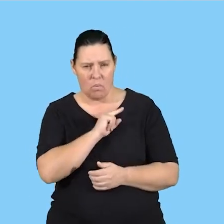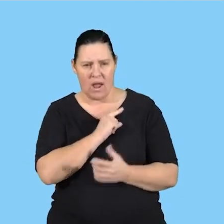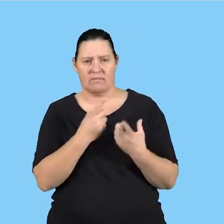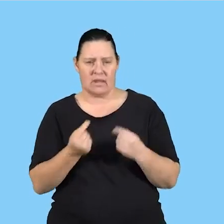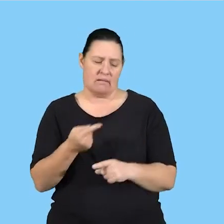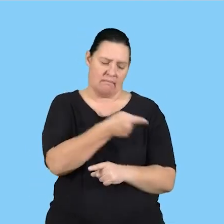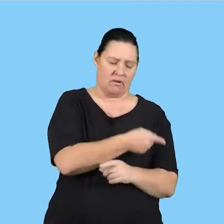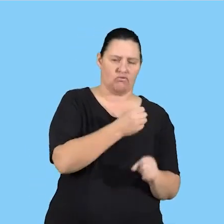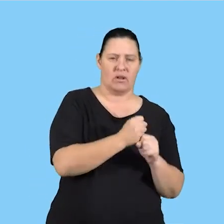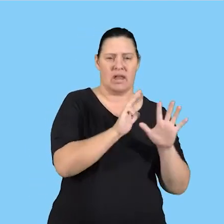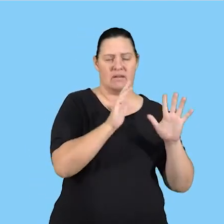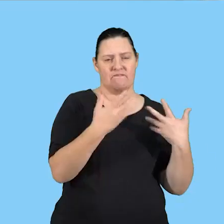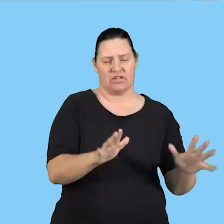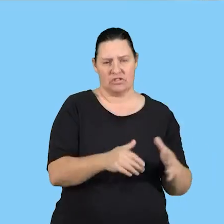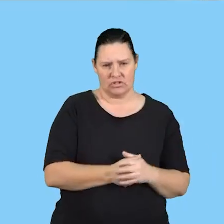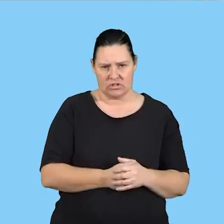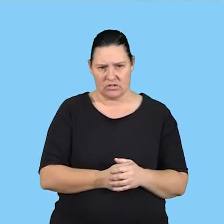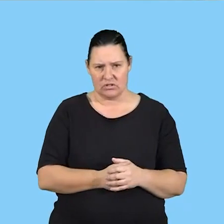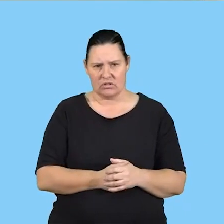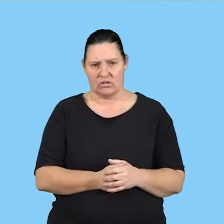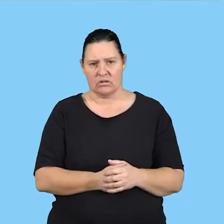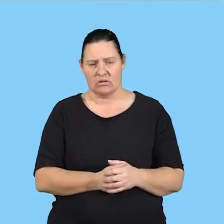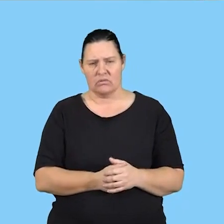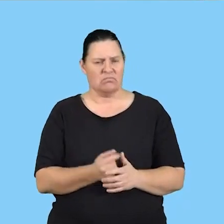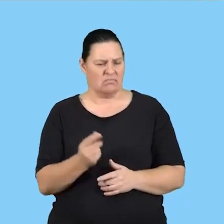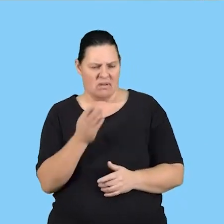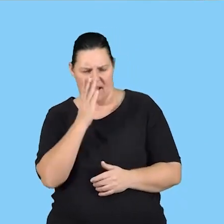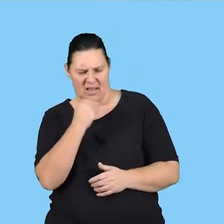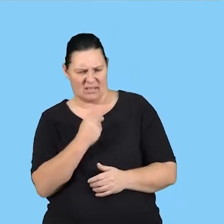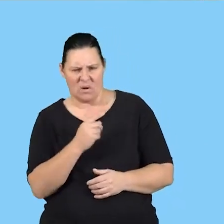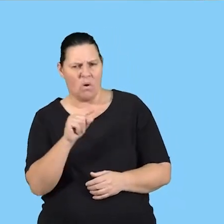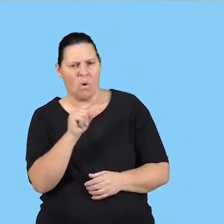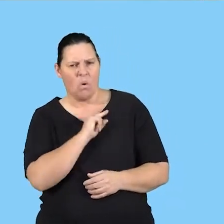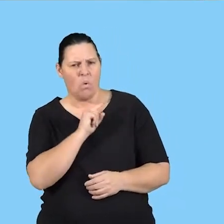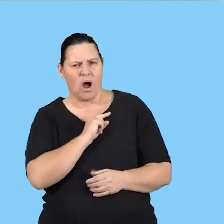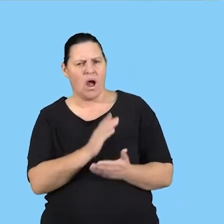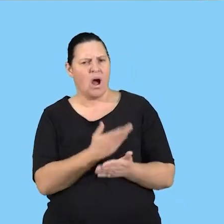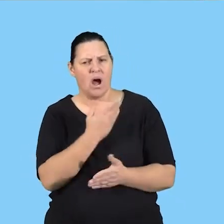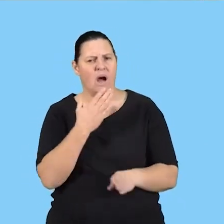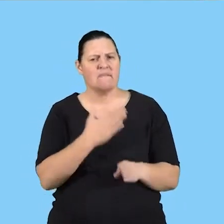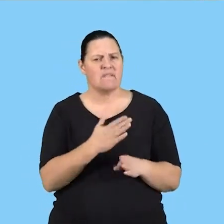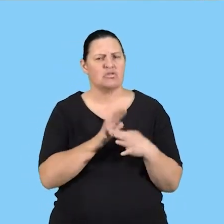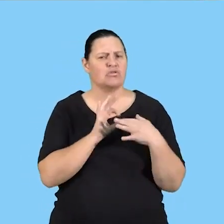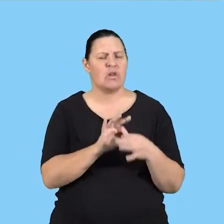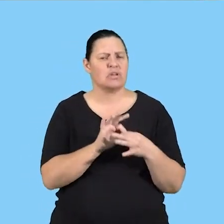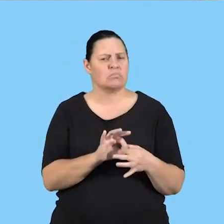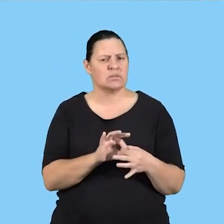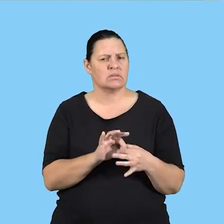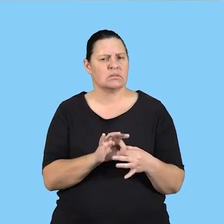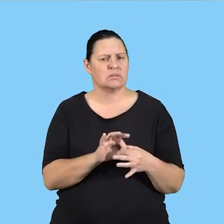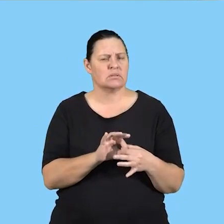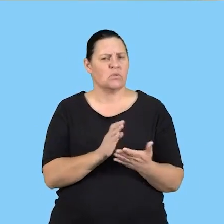was done in grade 8. You may ask yourself, that why didn't you remove functions and